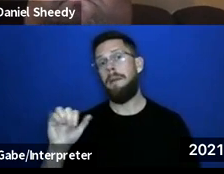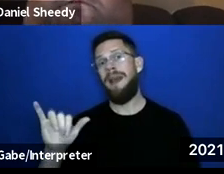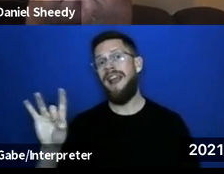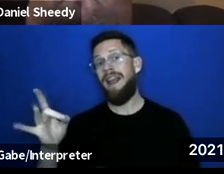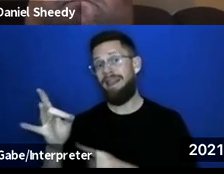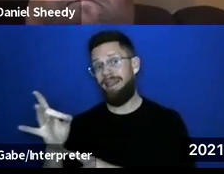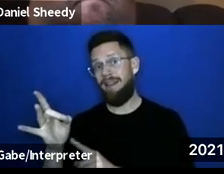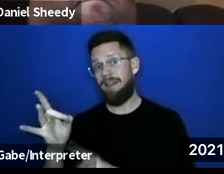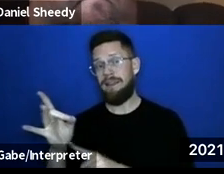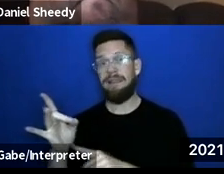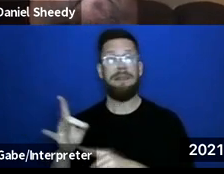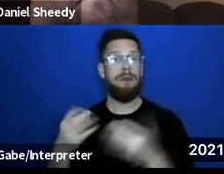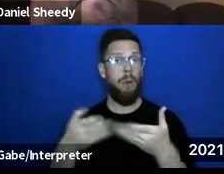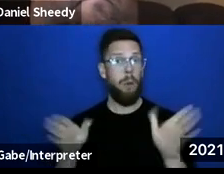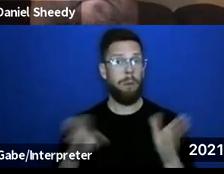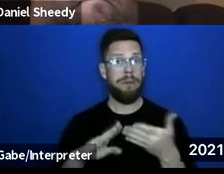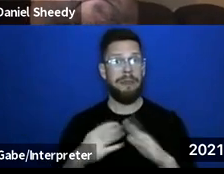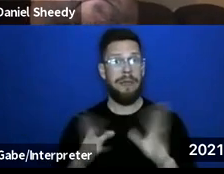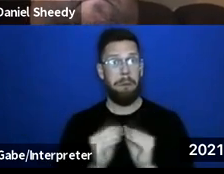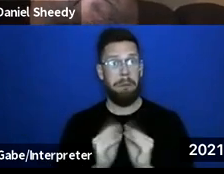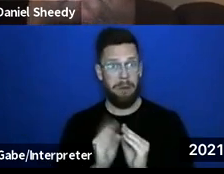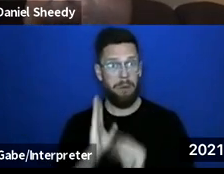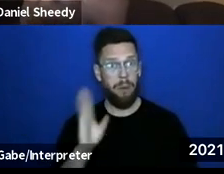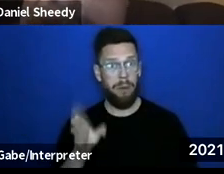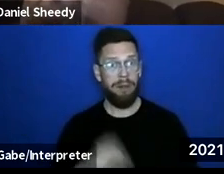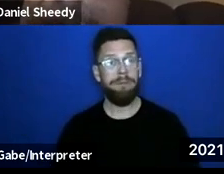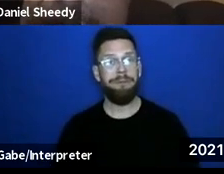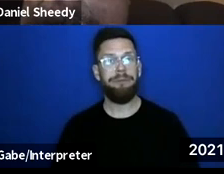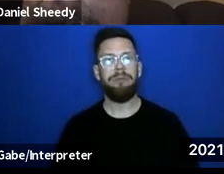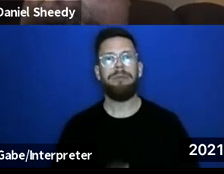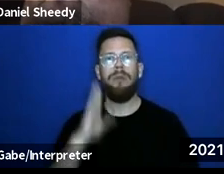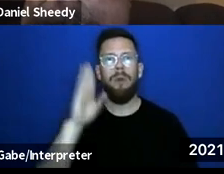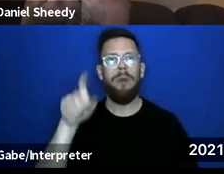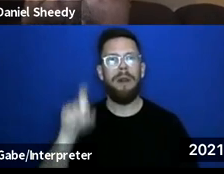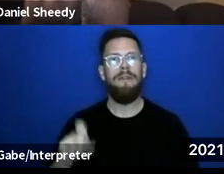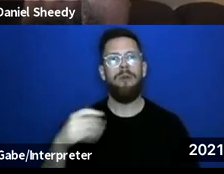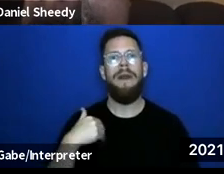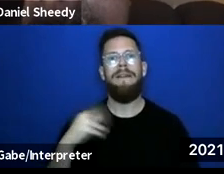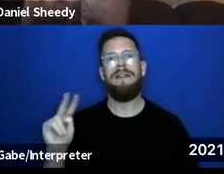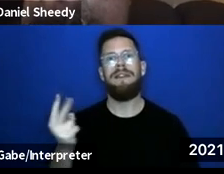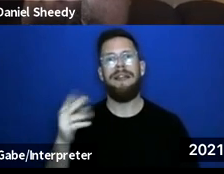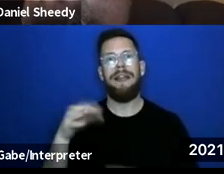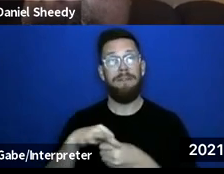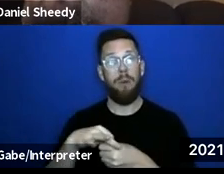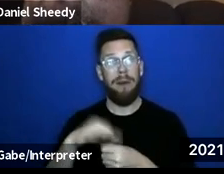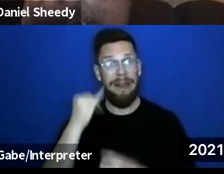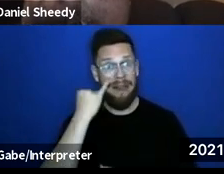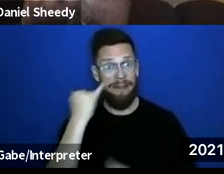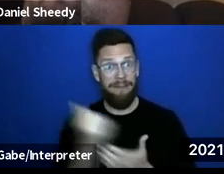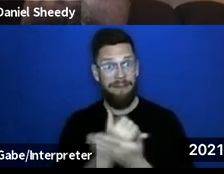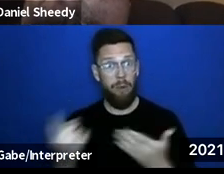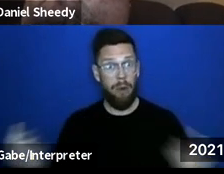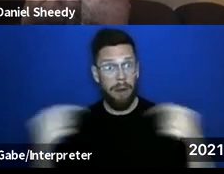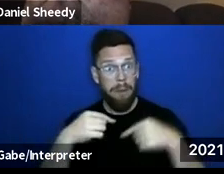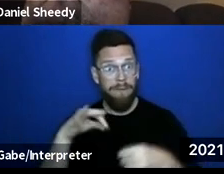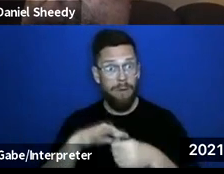apologize, May 8th. And there's that we have to have a second vote on it, unfortunately. But if everybody comes out and votes strong, we